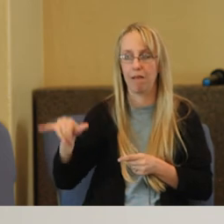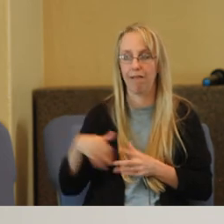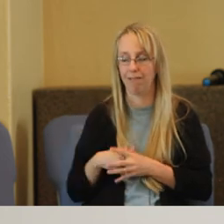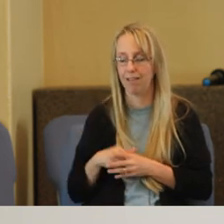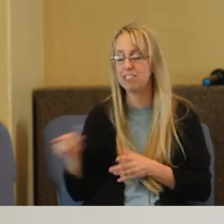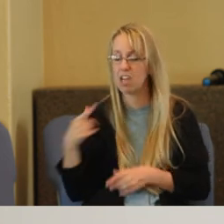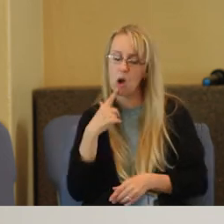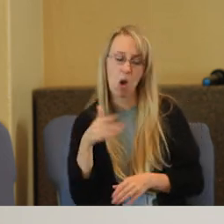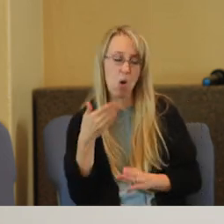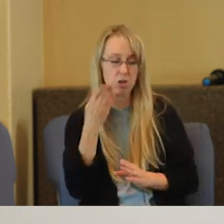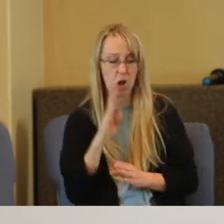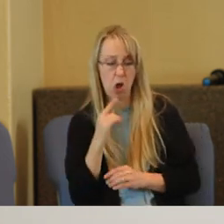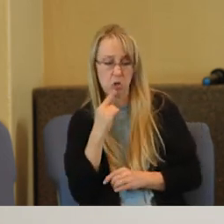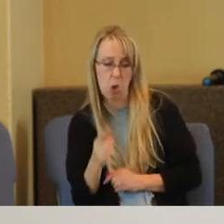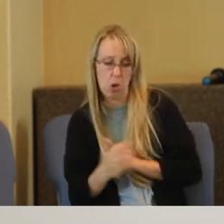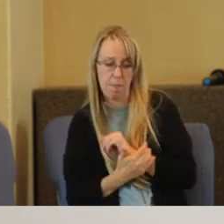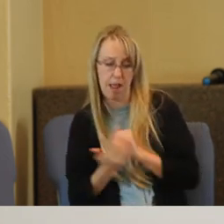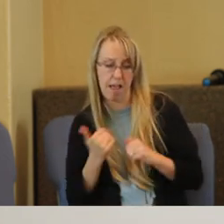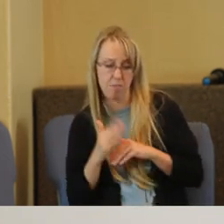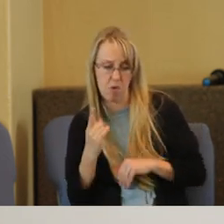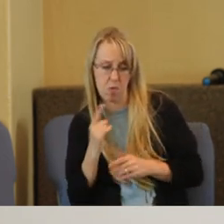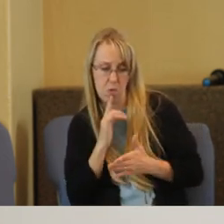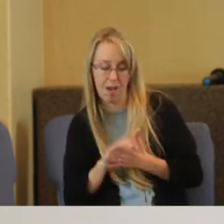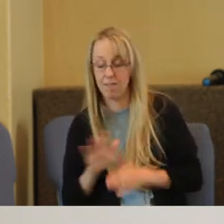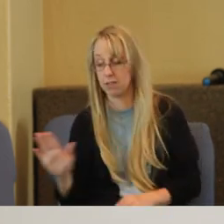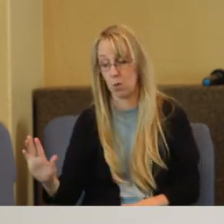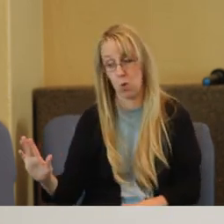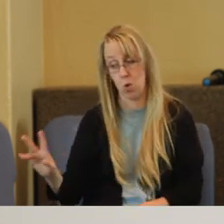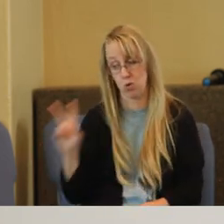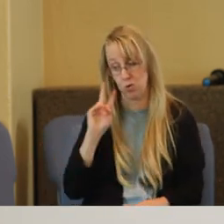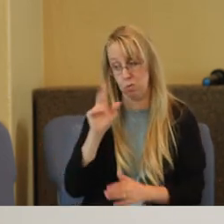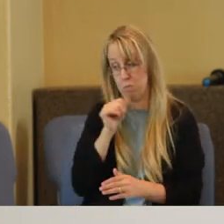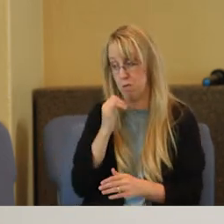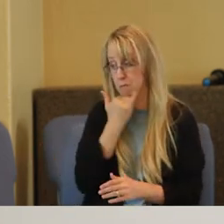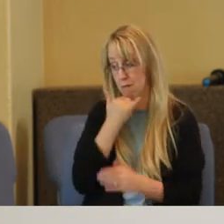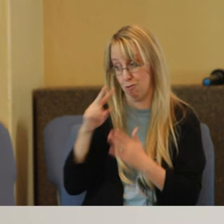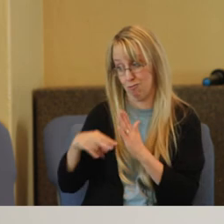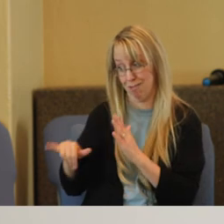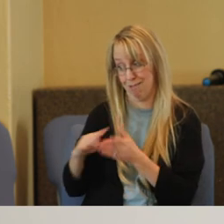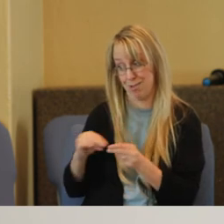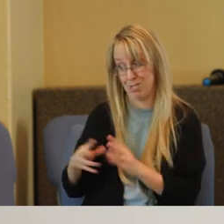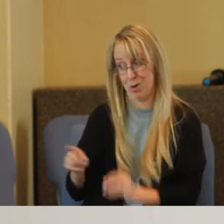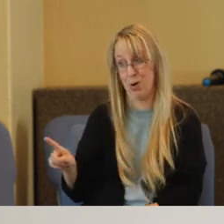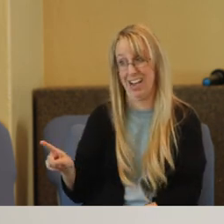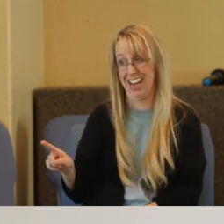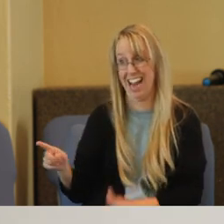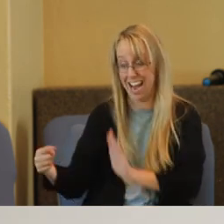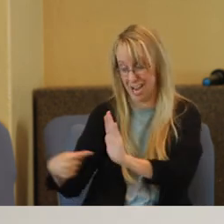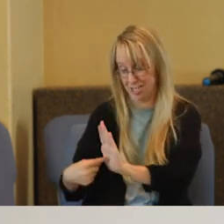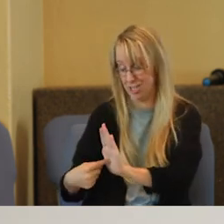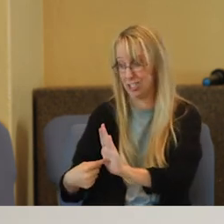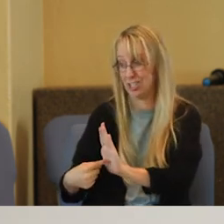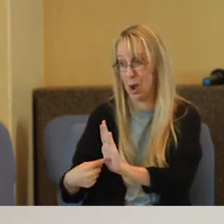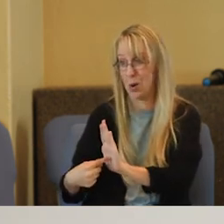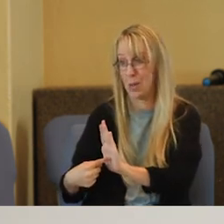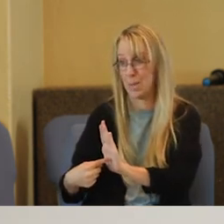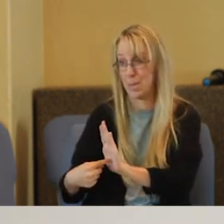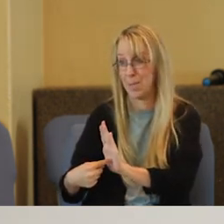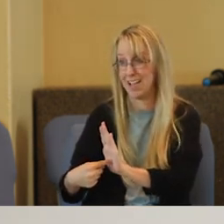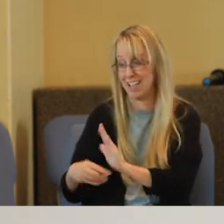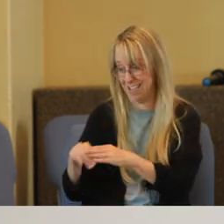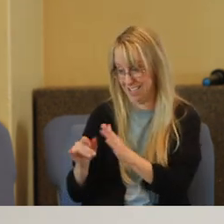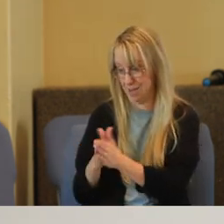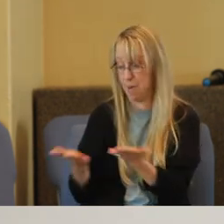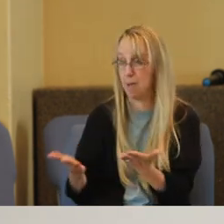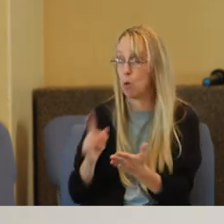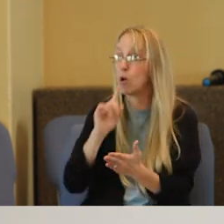Abraham to have more than one wife. I said, oh, I think you misread that story. And I took them to the Bible and showed them in the Bible